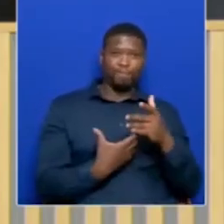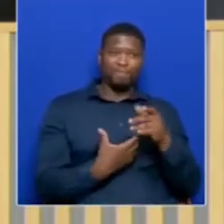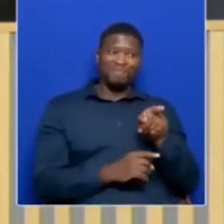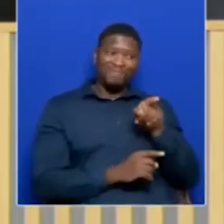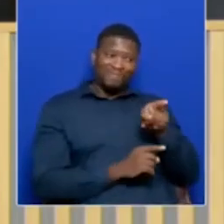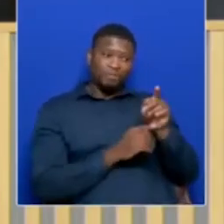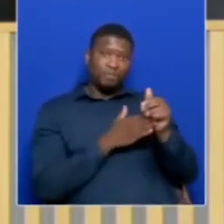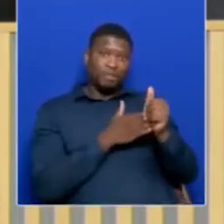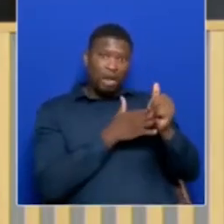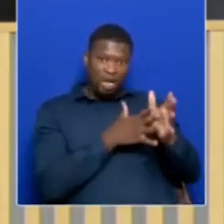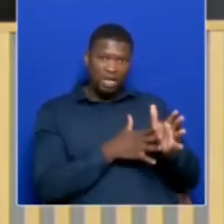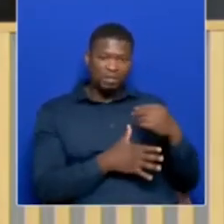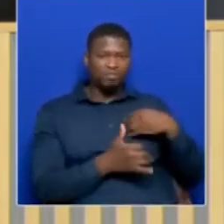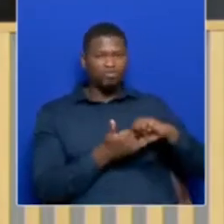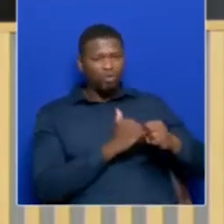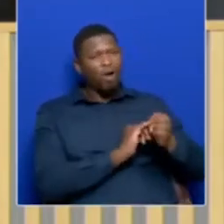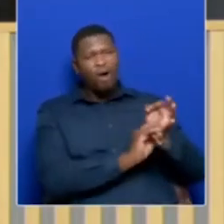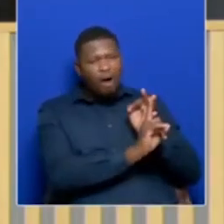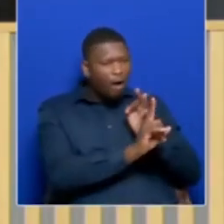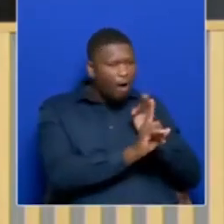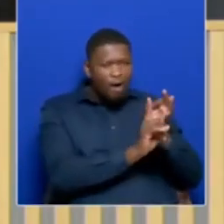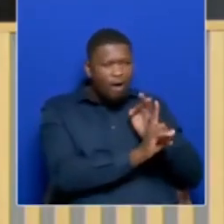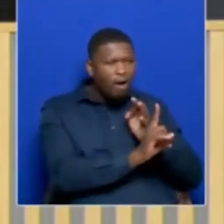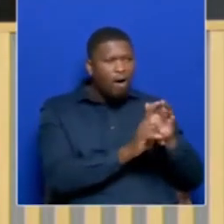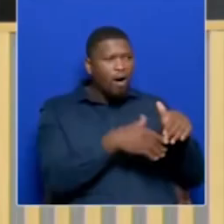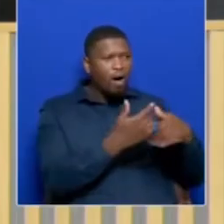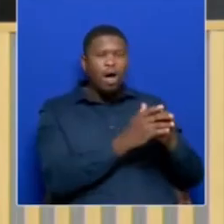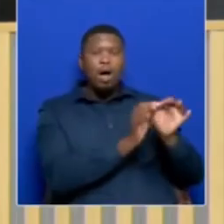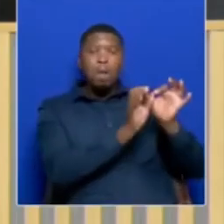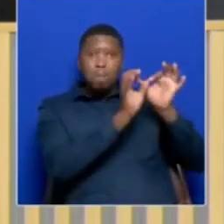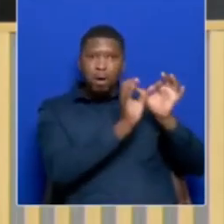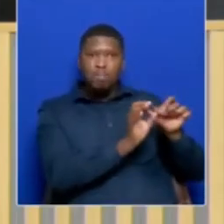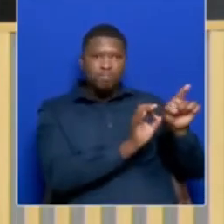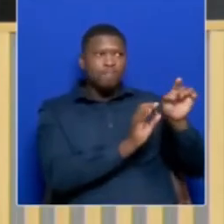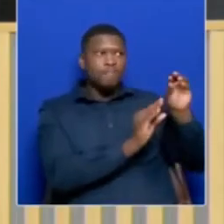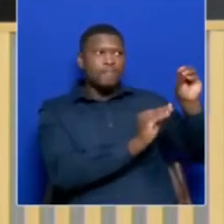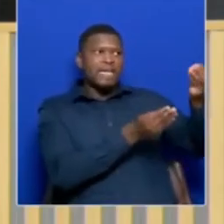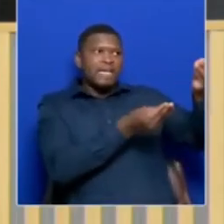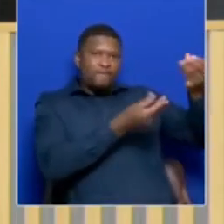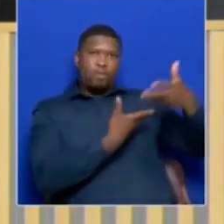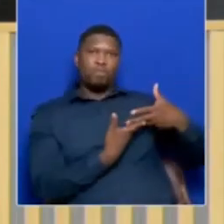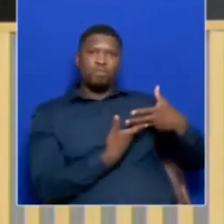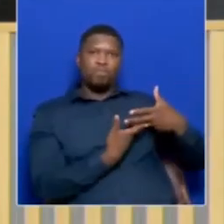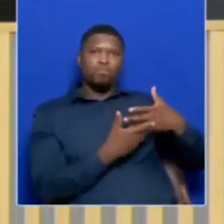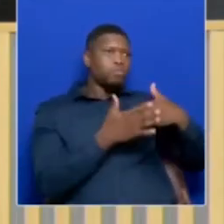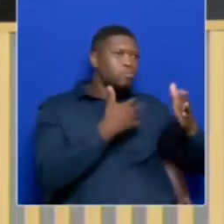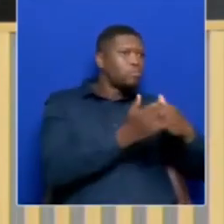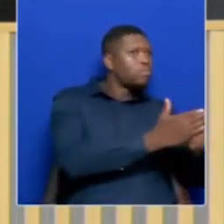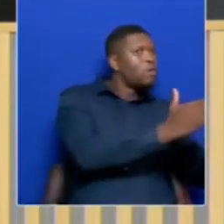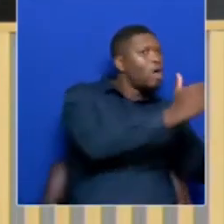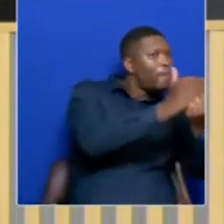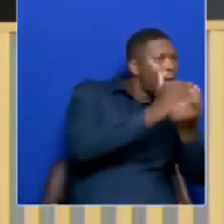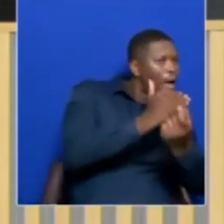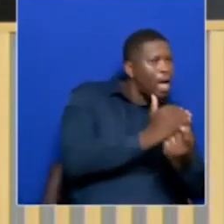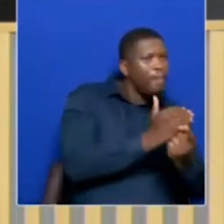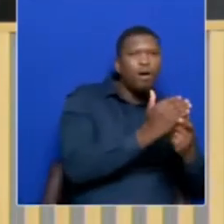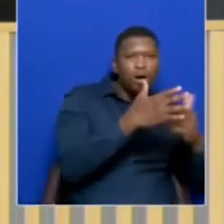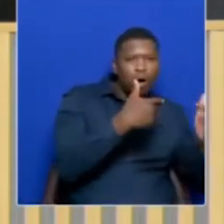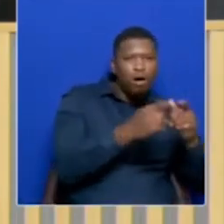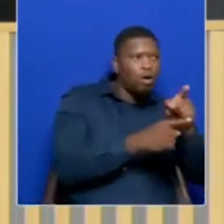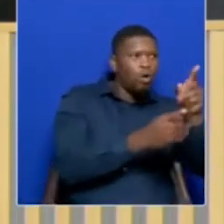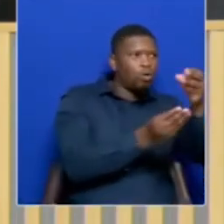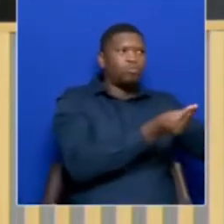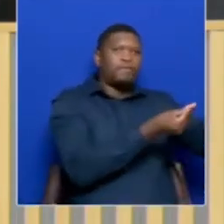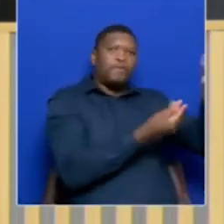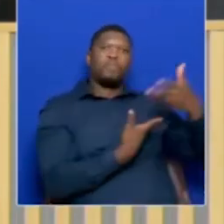who happened to be our informant, is the one who came with this information to us, because he was